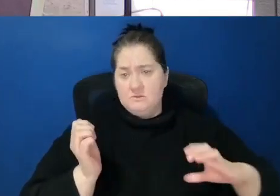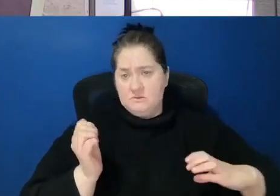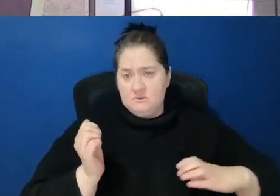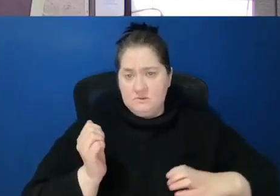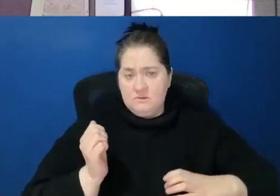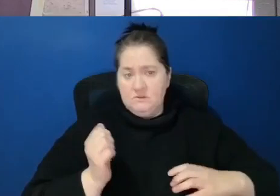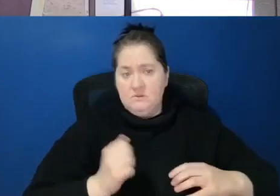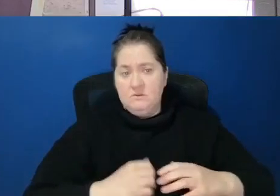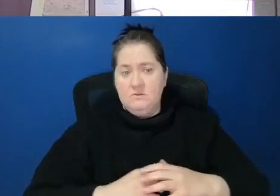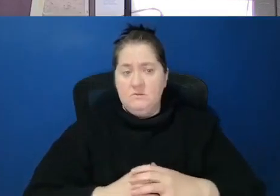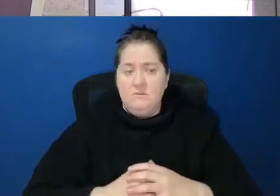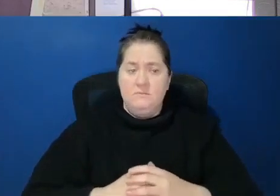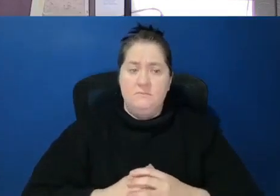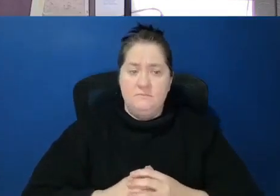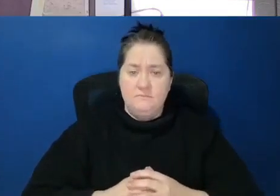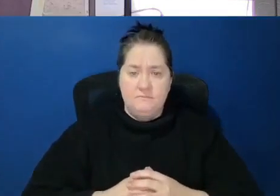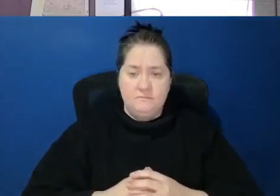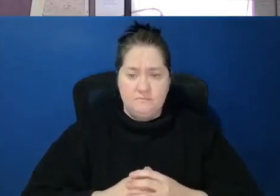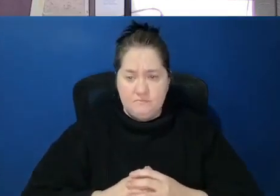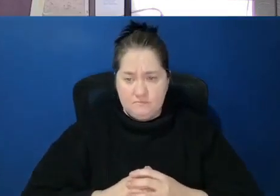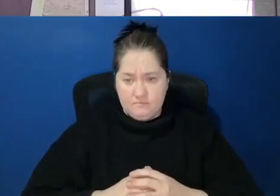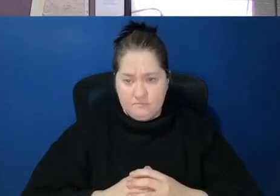Jesus